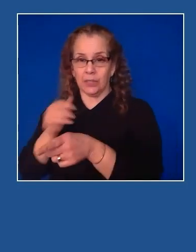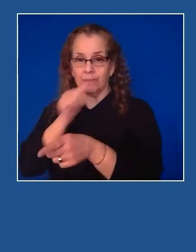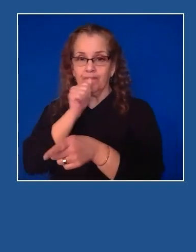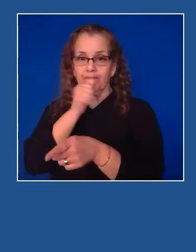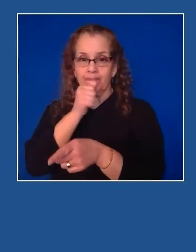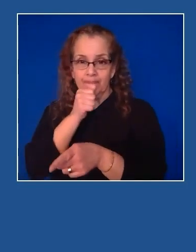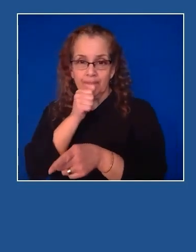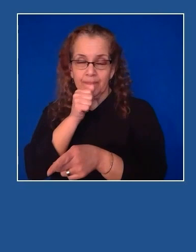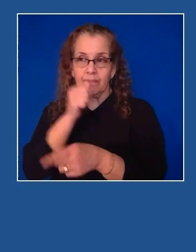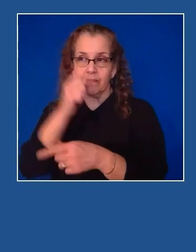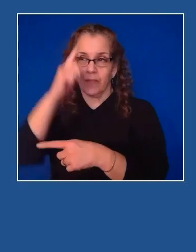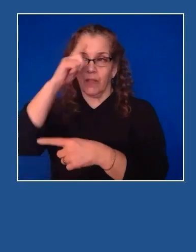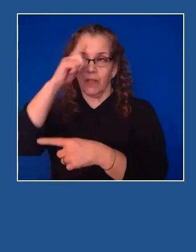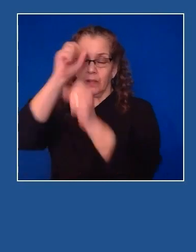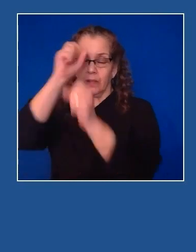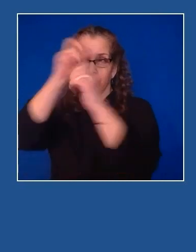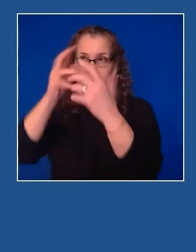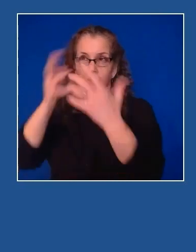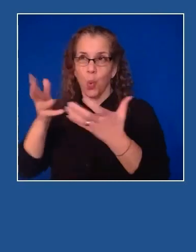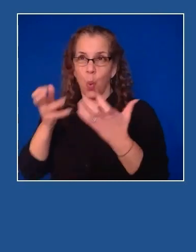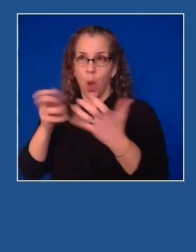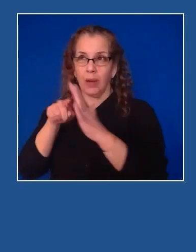suicidality or non-suicidal self-injury.